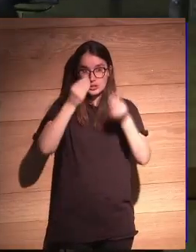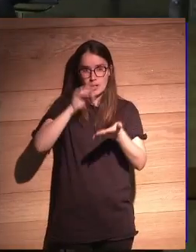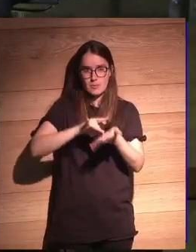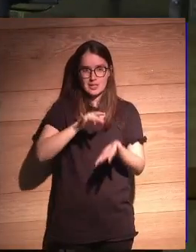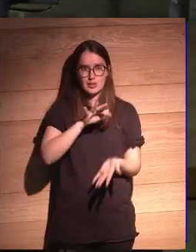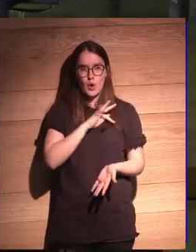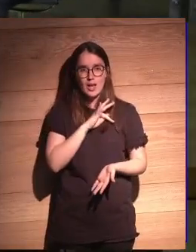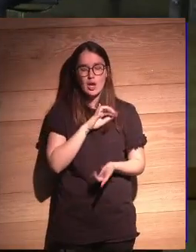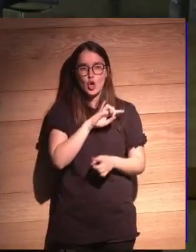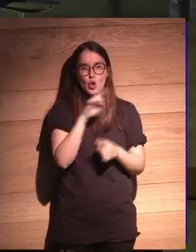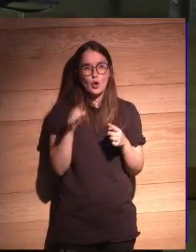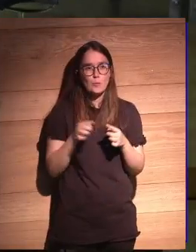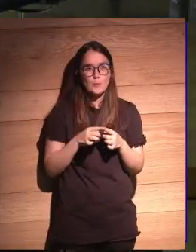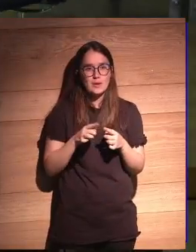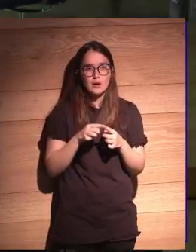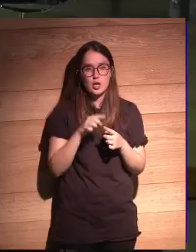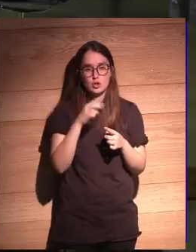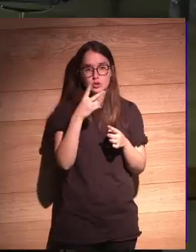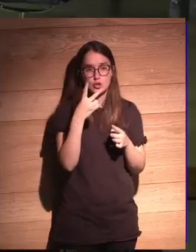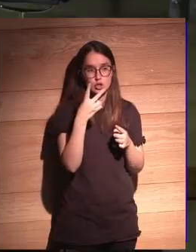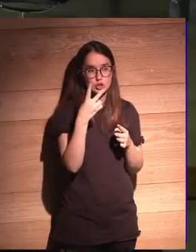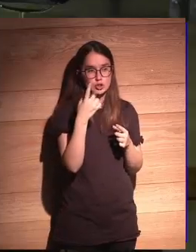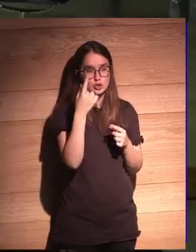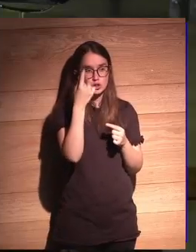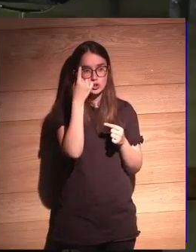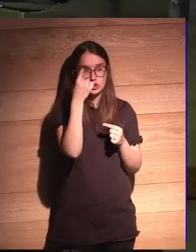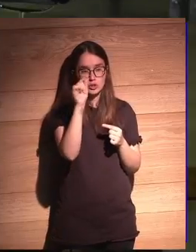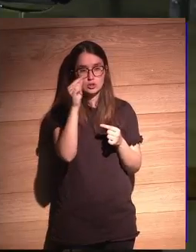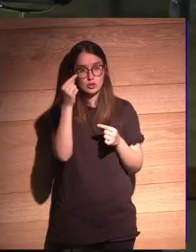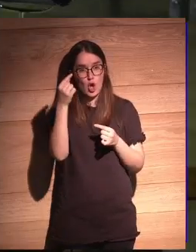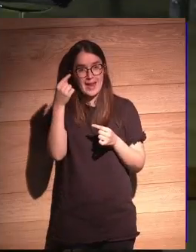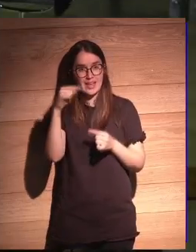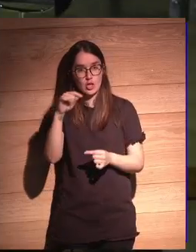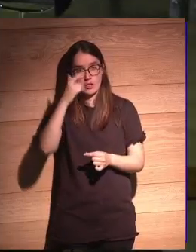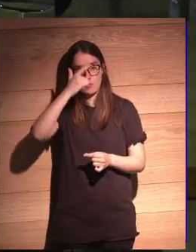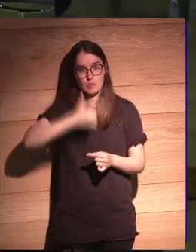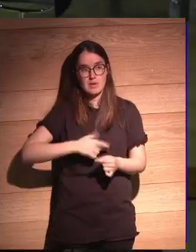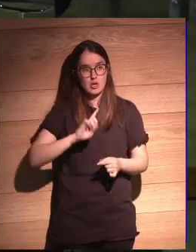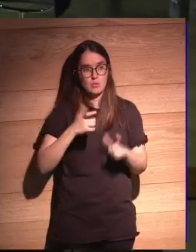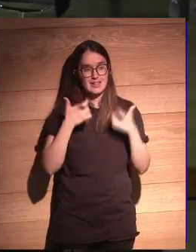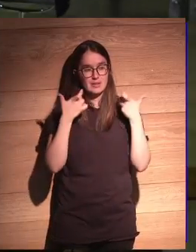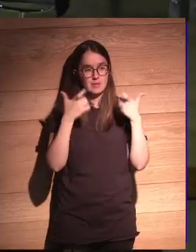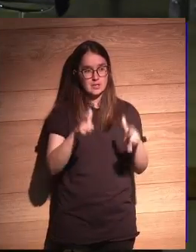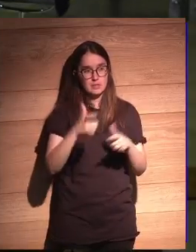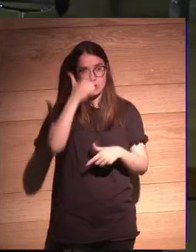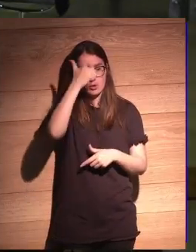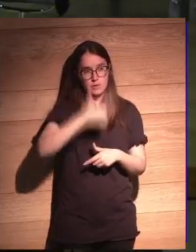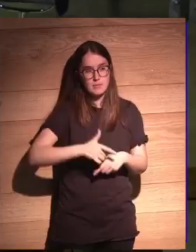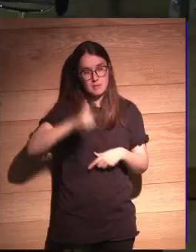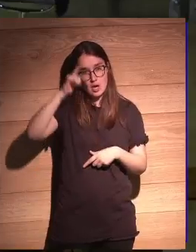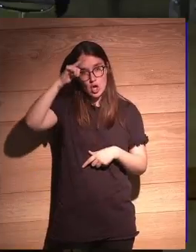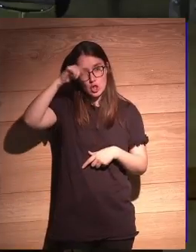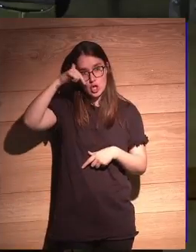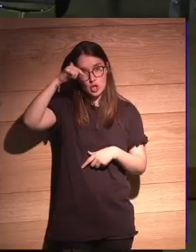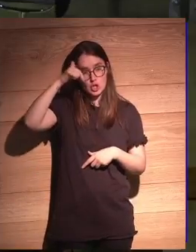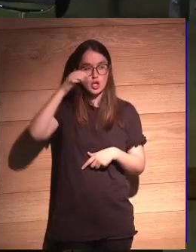I think it's my turn now. First of all, two corrections that I would like to make, not for me, but for the department.